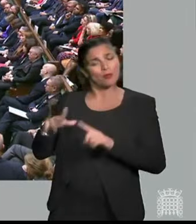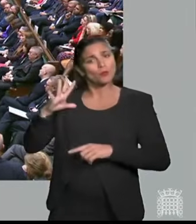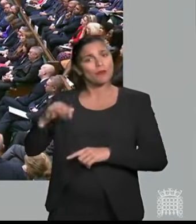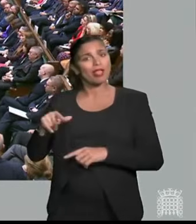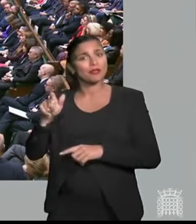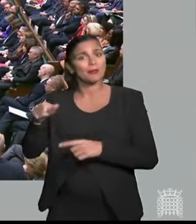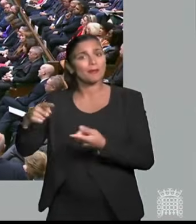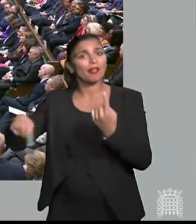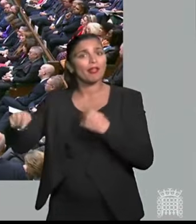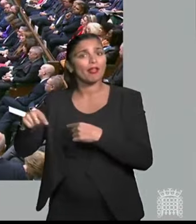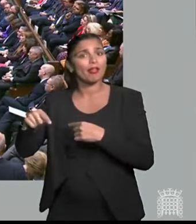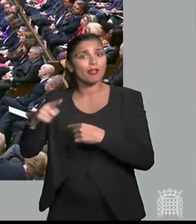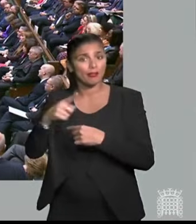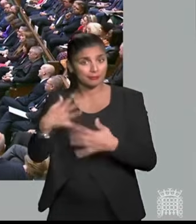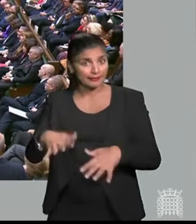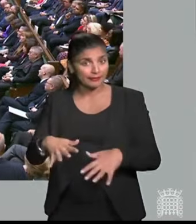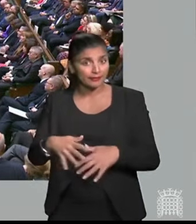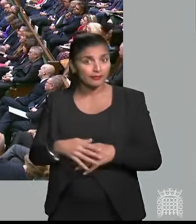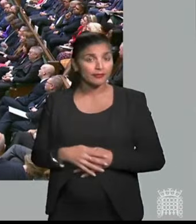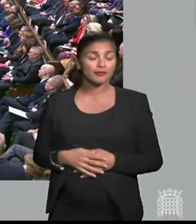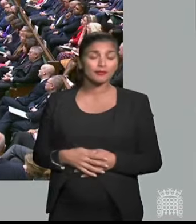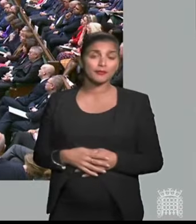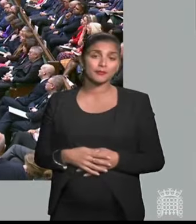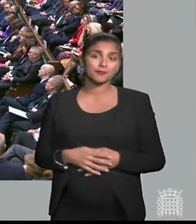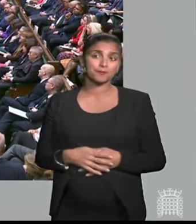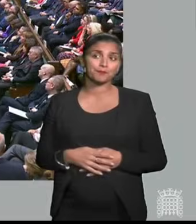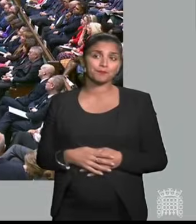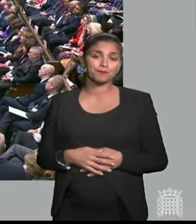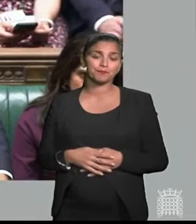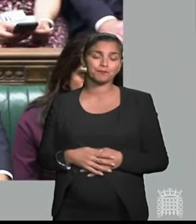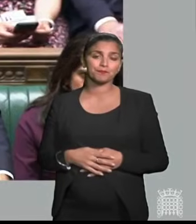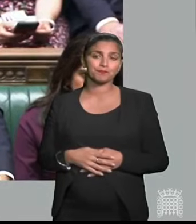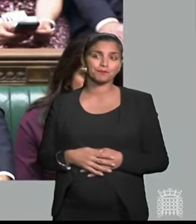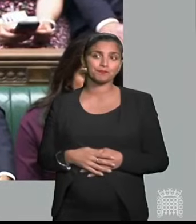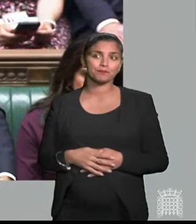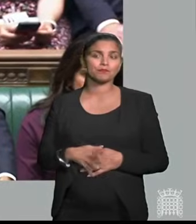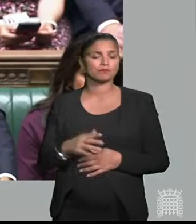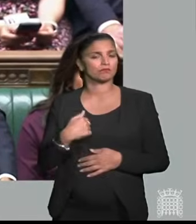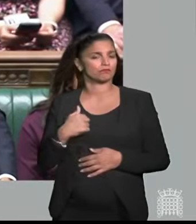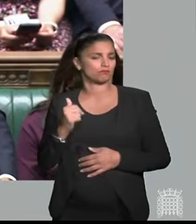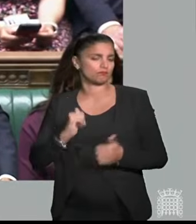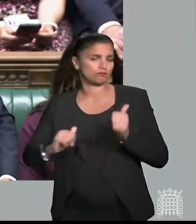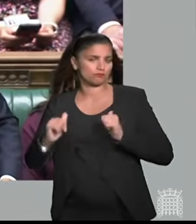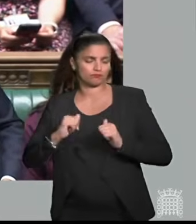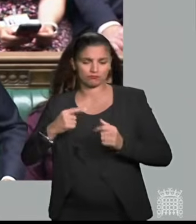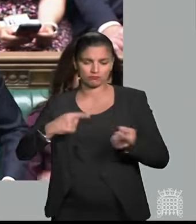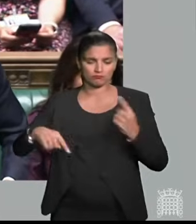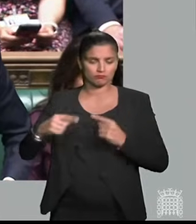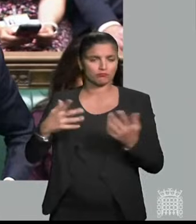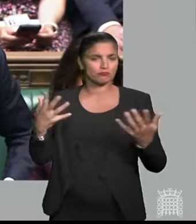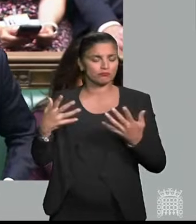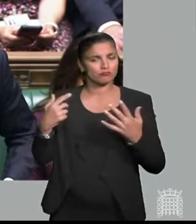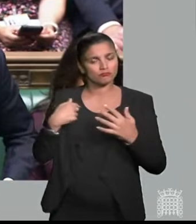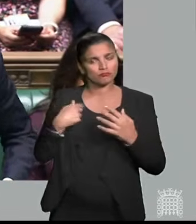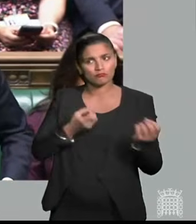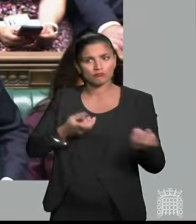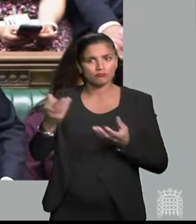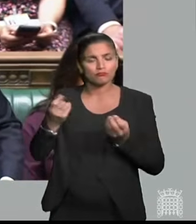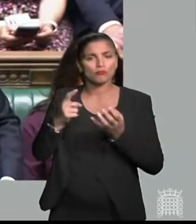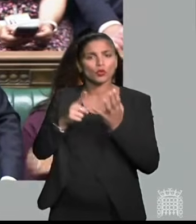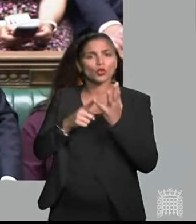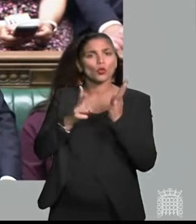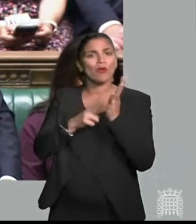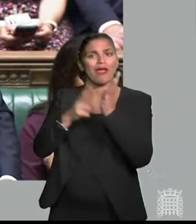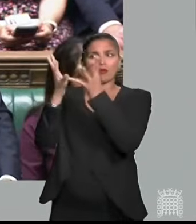Mr. Speaker, I'm proud that we are already one of the most significant contributors to the United Nations efforts to support